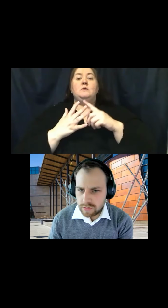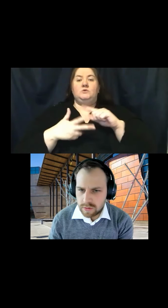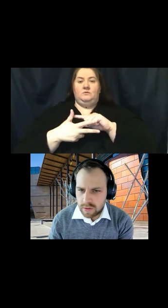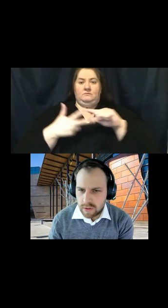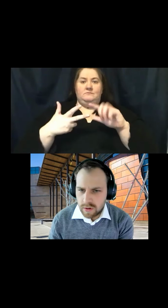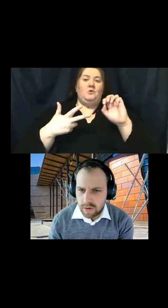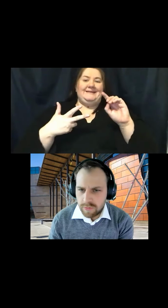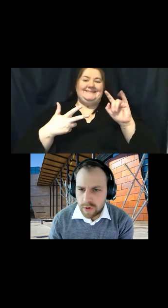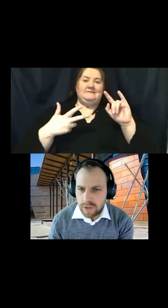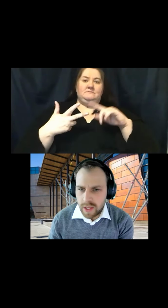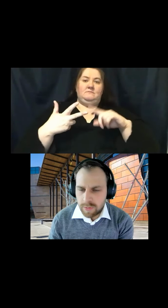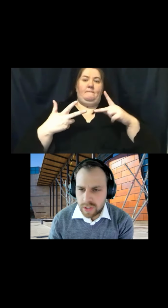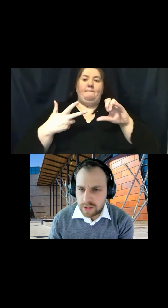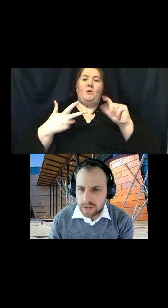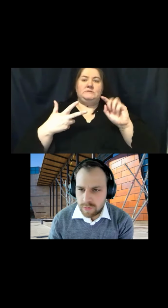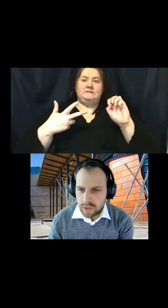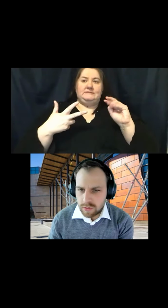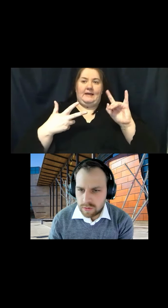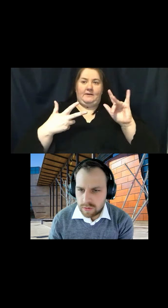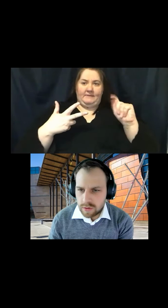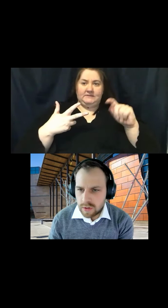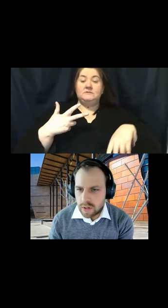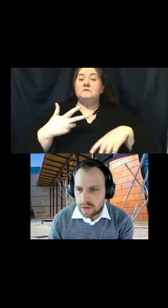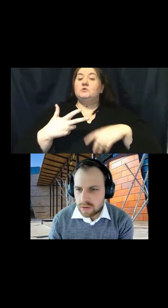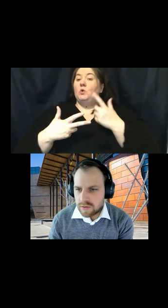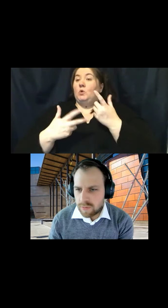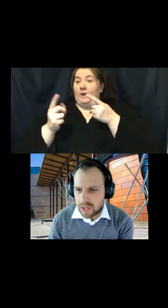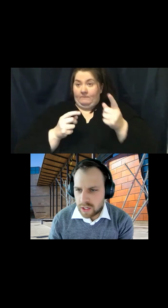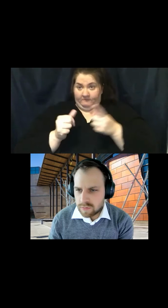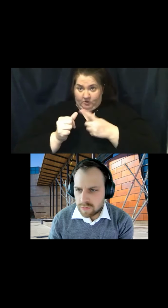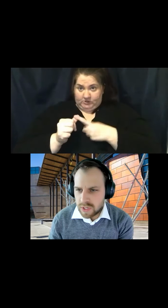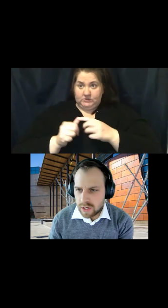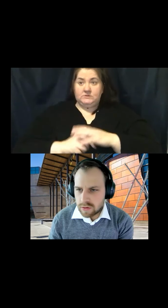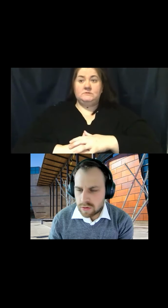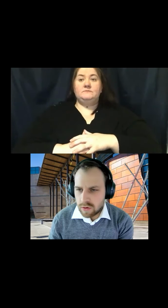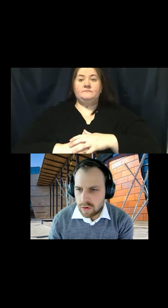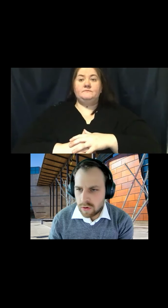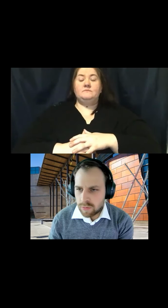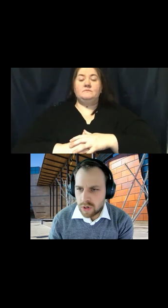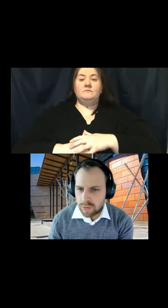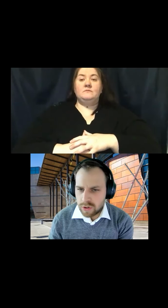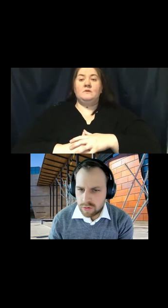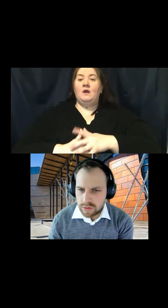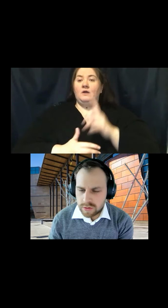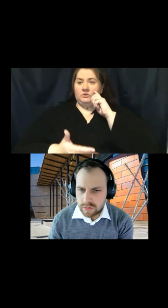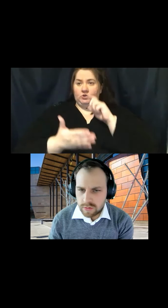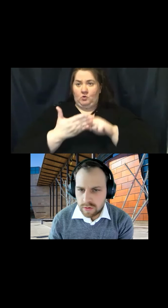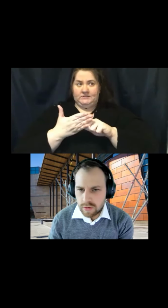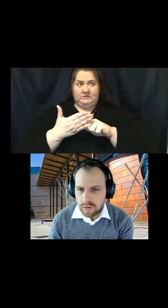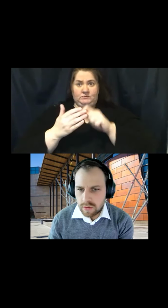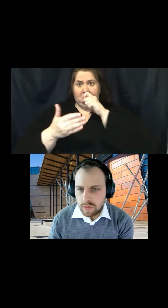Redmond. Following the application submittal, a notice of application was mailed out to all property owners